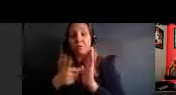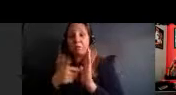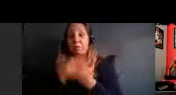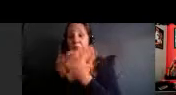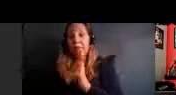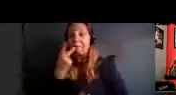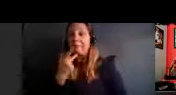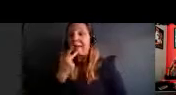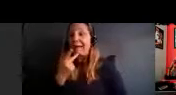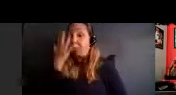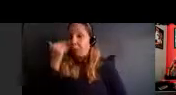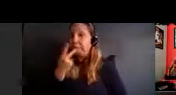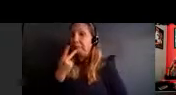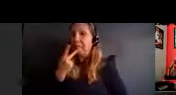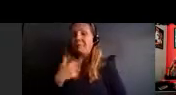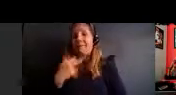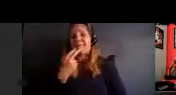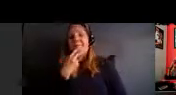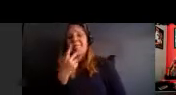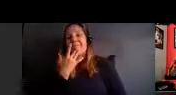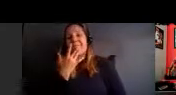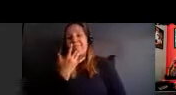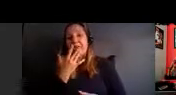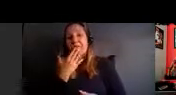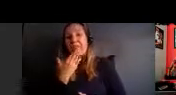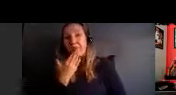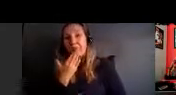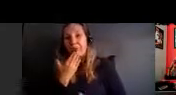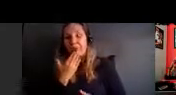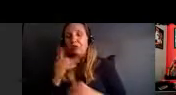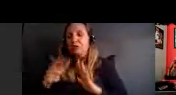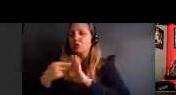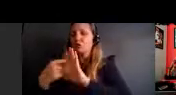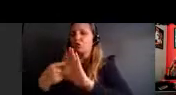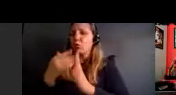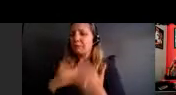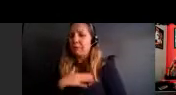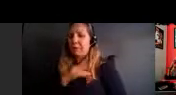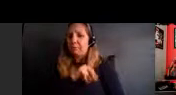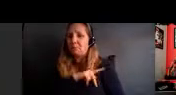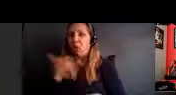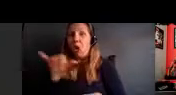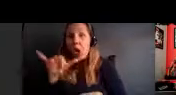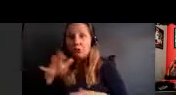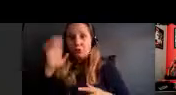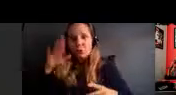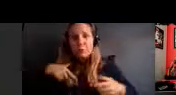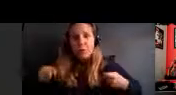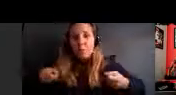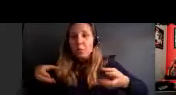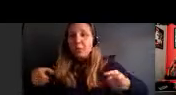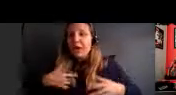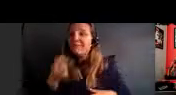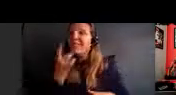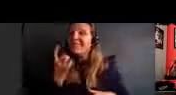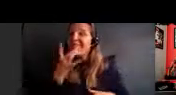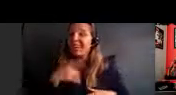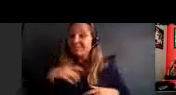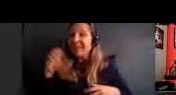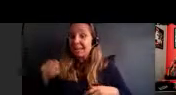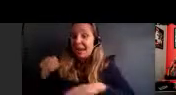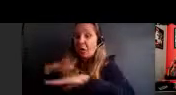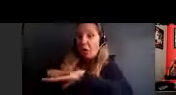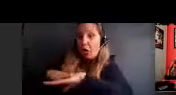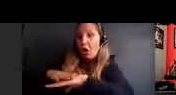color. And they're going to have it reflect them. One thing I didn't mention is that my wheelchair has really cool lights that I can turn on that are both functional